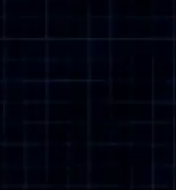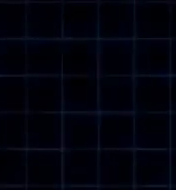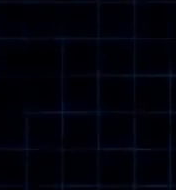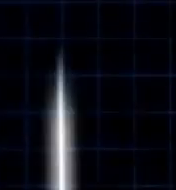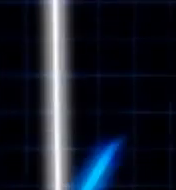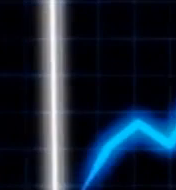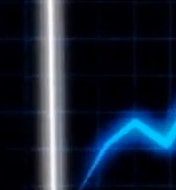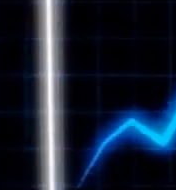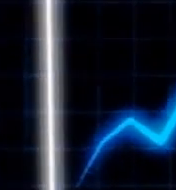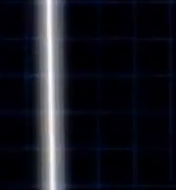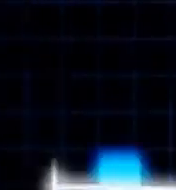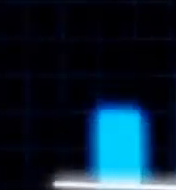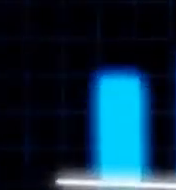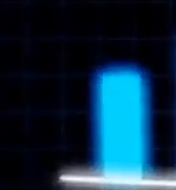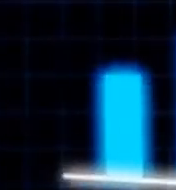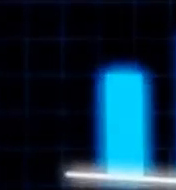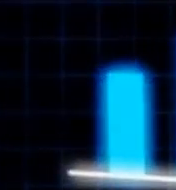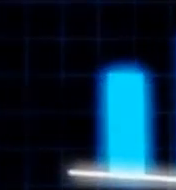ibiti.